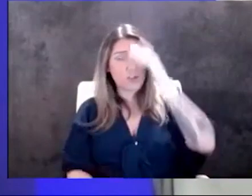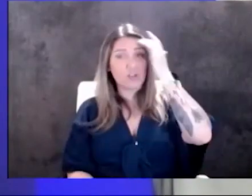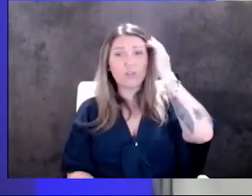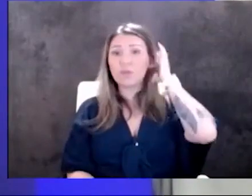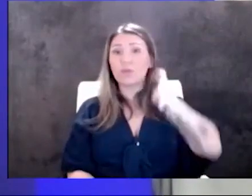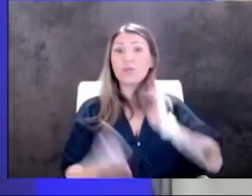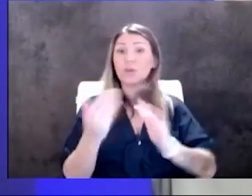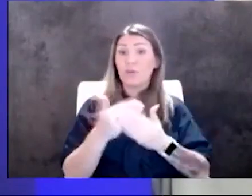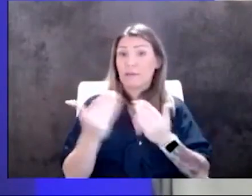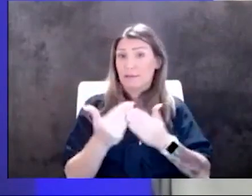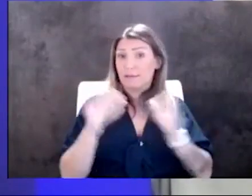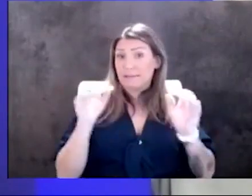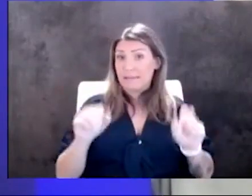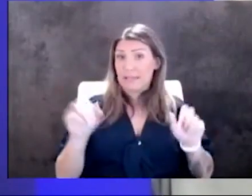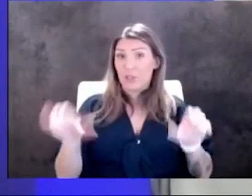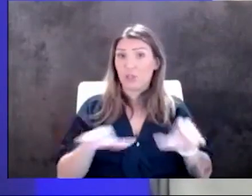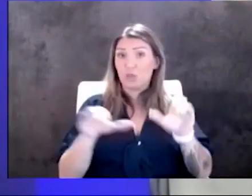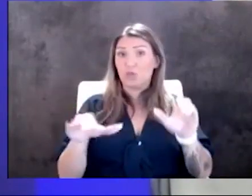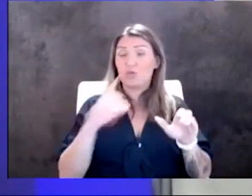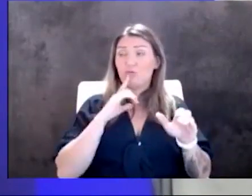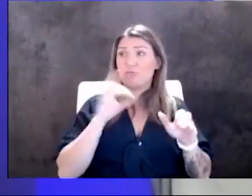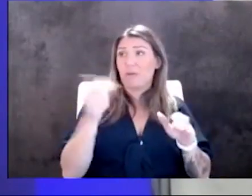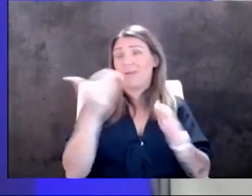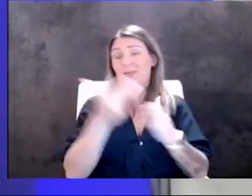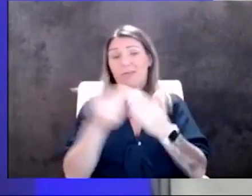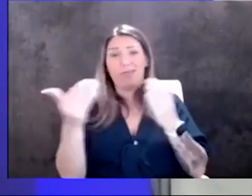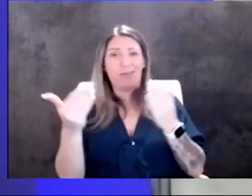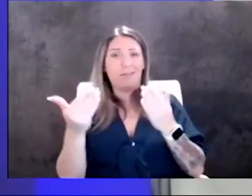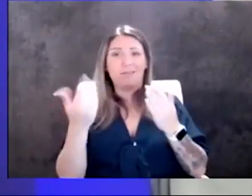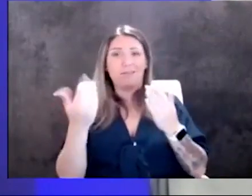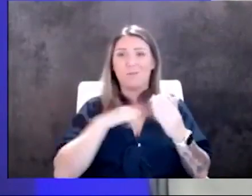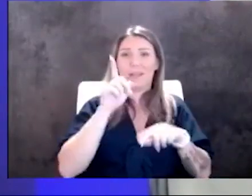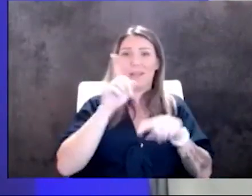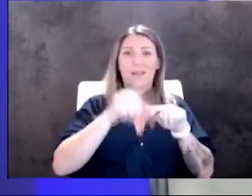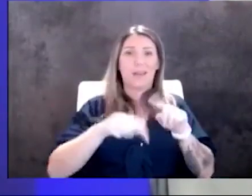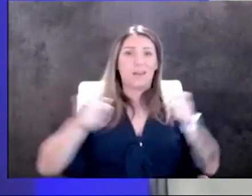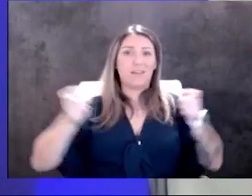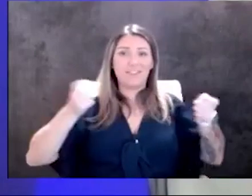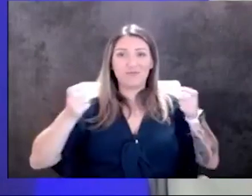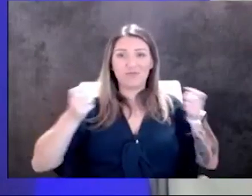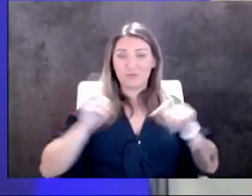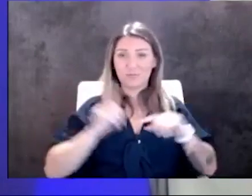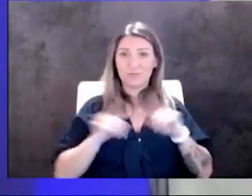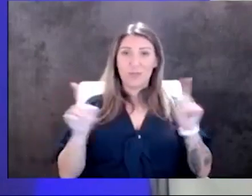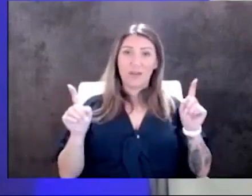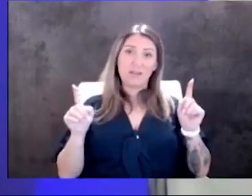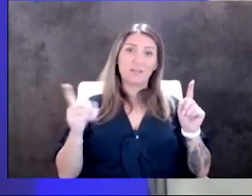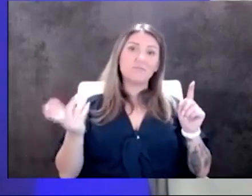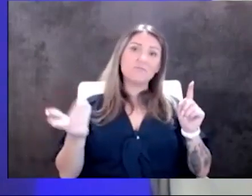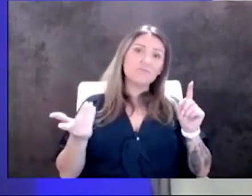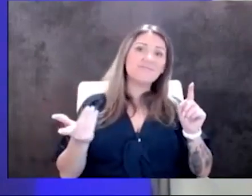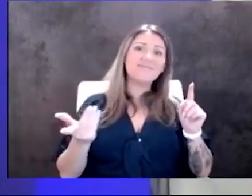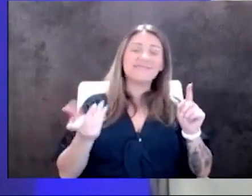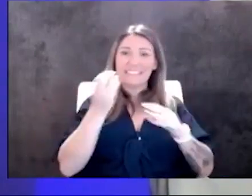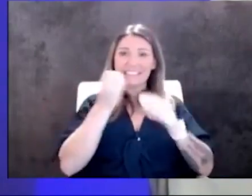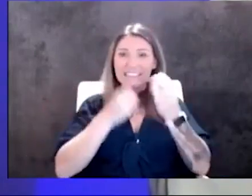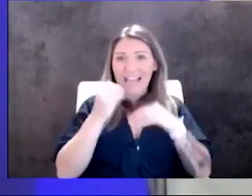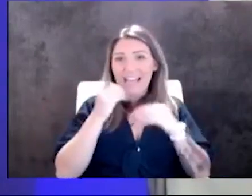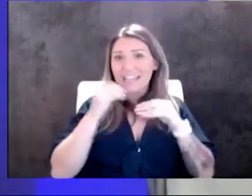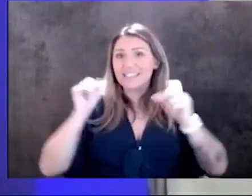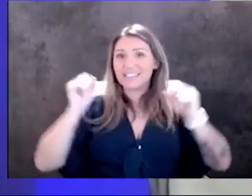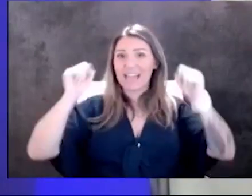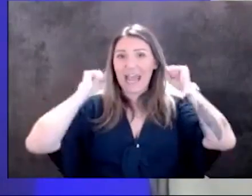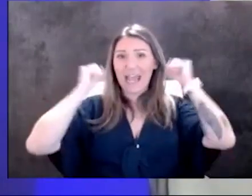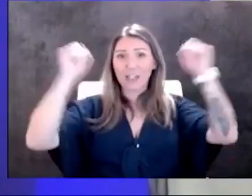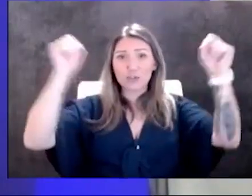can do. There's some things that are out of our control, but I think diet, exercise,